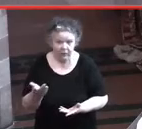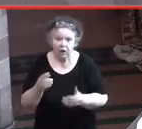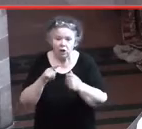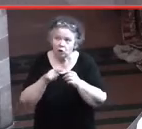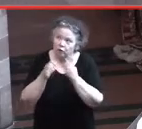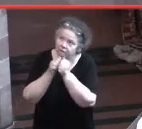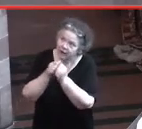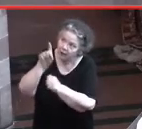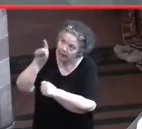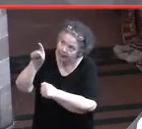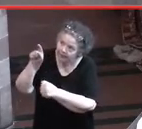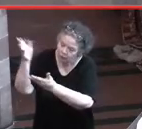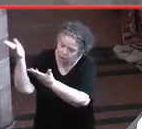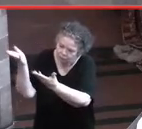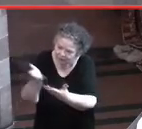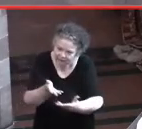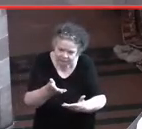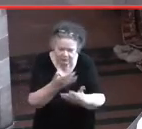gifts.